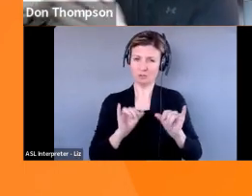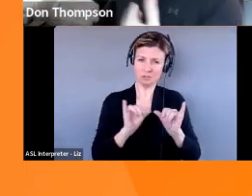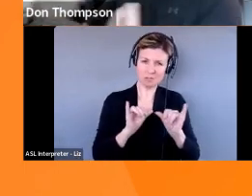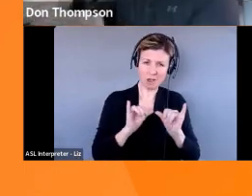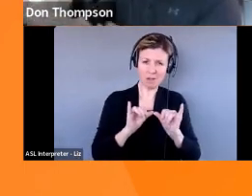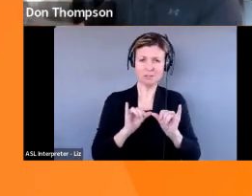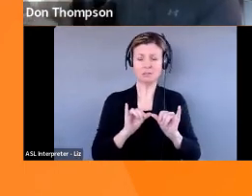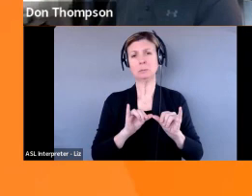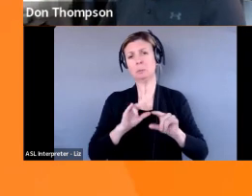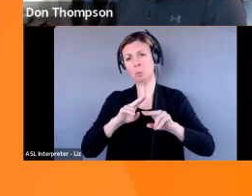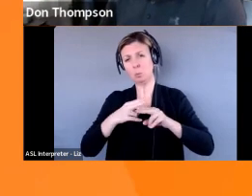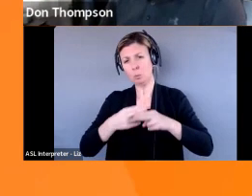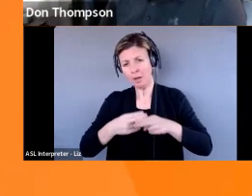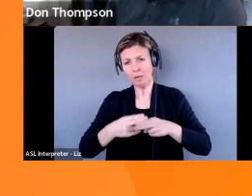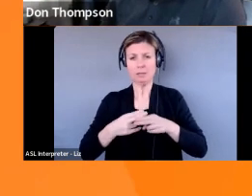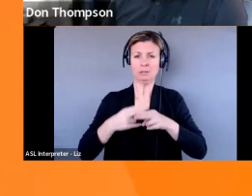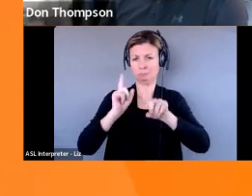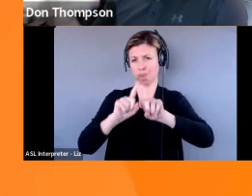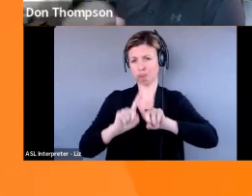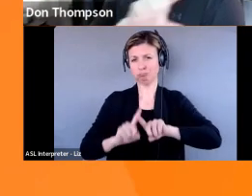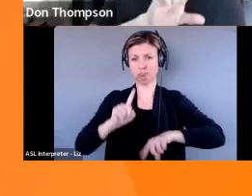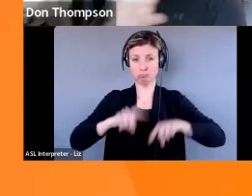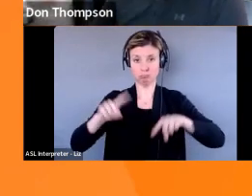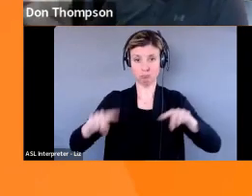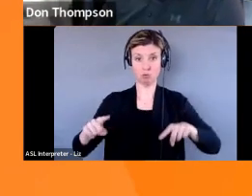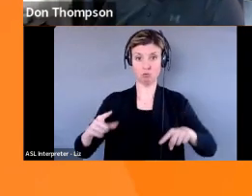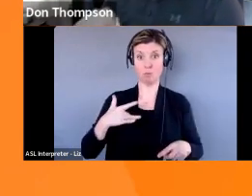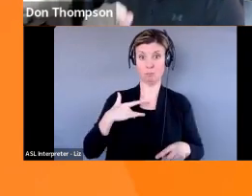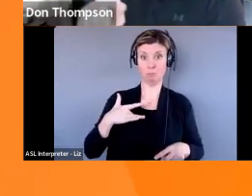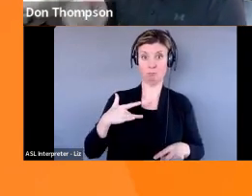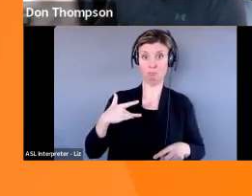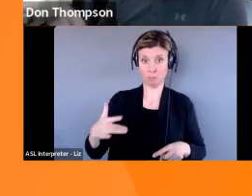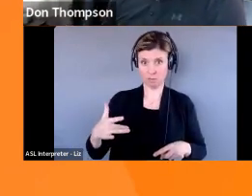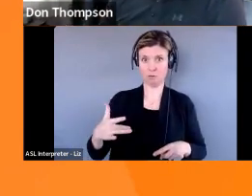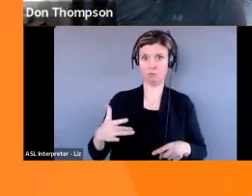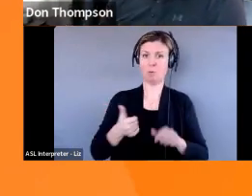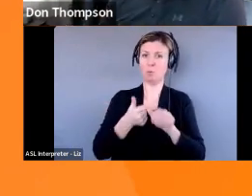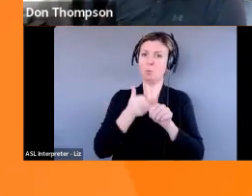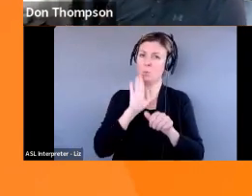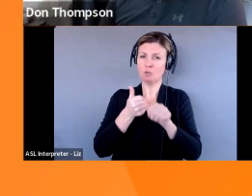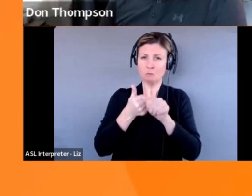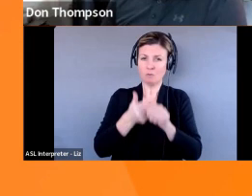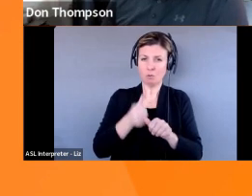products that I deal with Innovation Guelph fall directly under this X, Y, Z, and massive